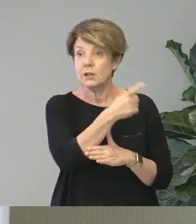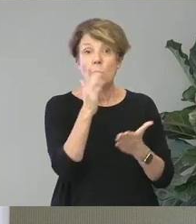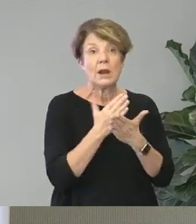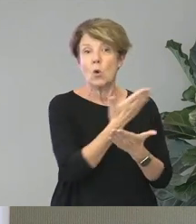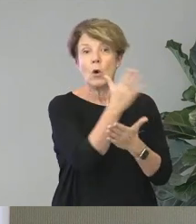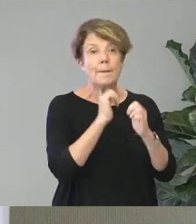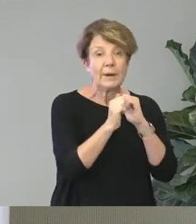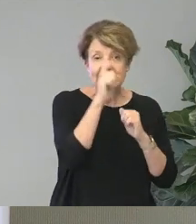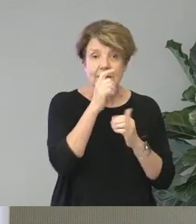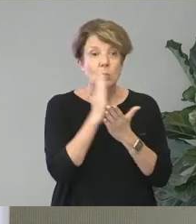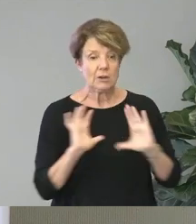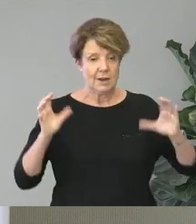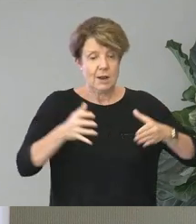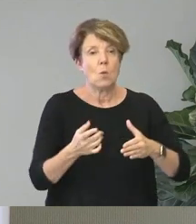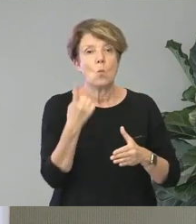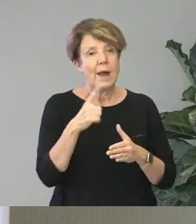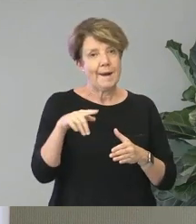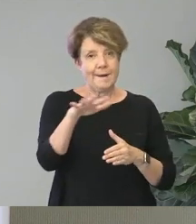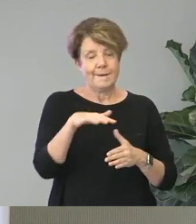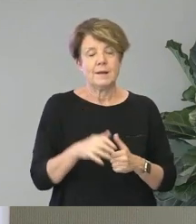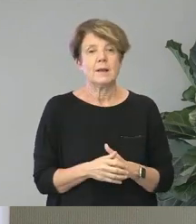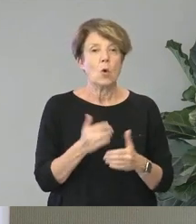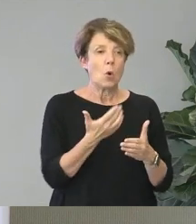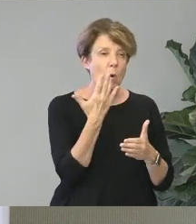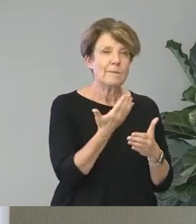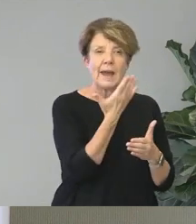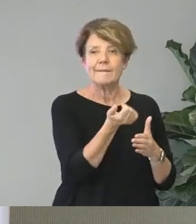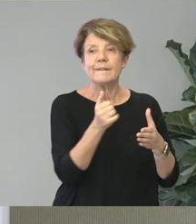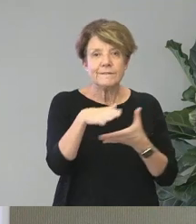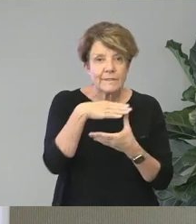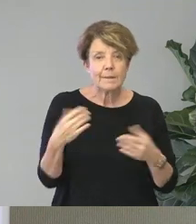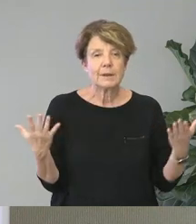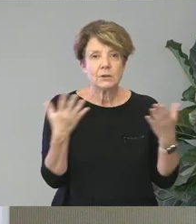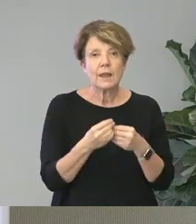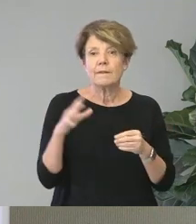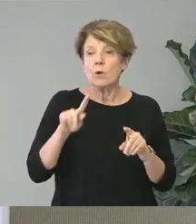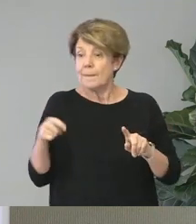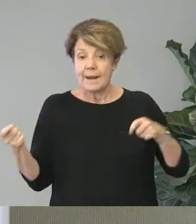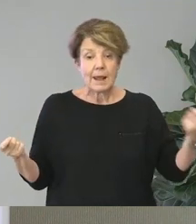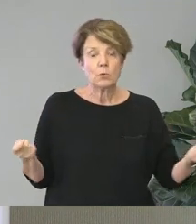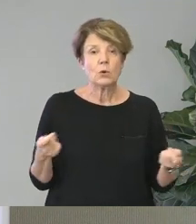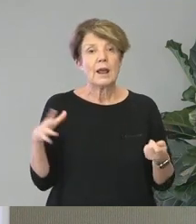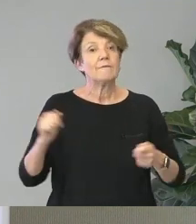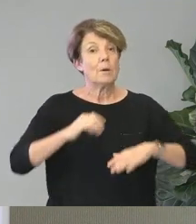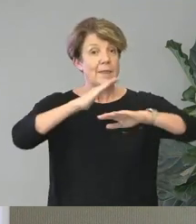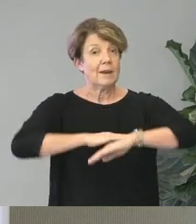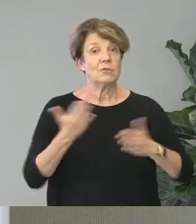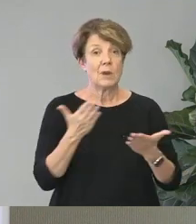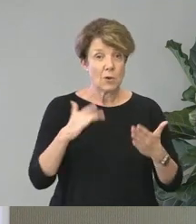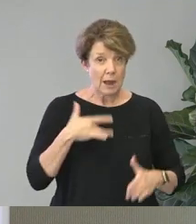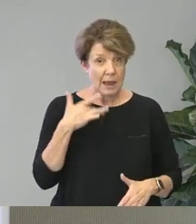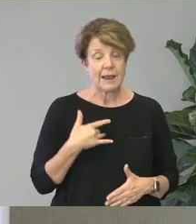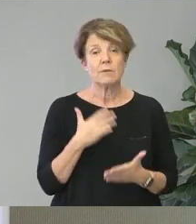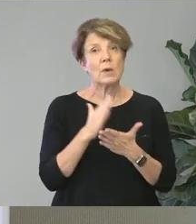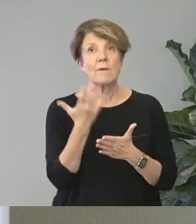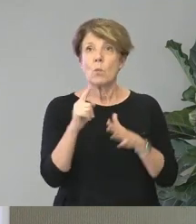mob, humanity. We warmly welcome you from family, from community, from neighbourhood, and ultimately the country you come from. And we share a little